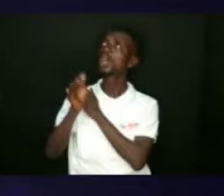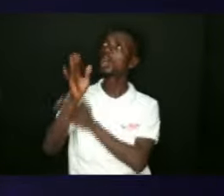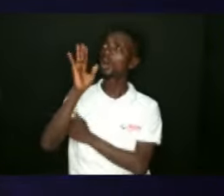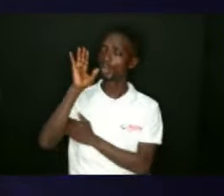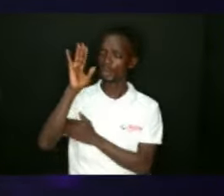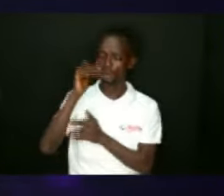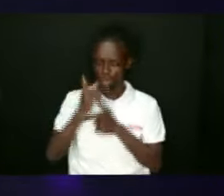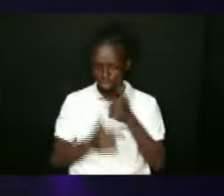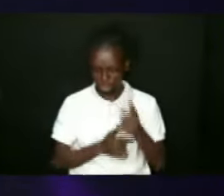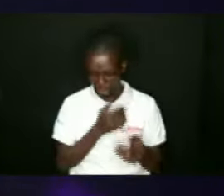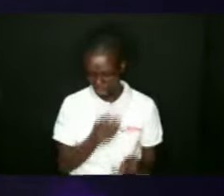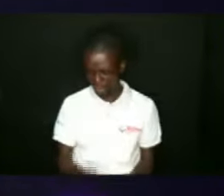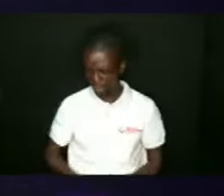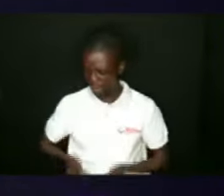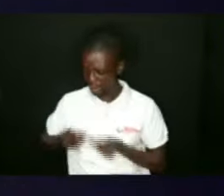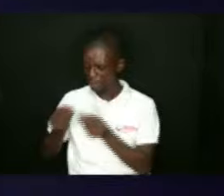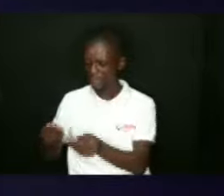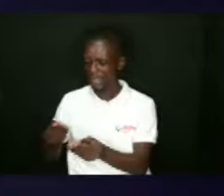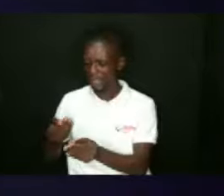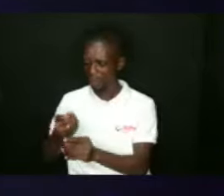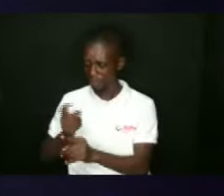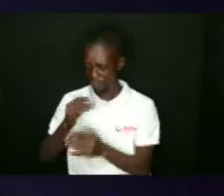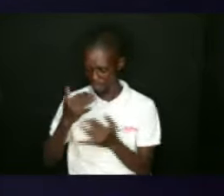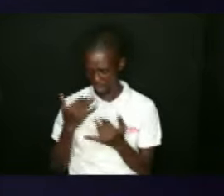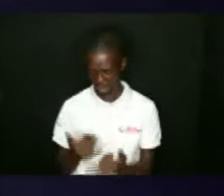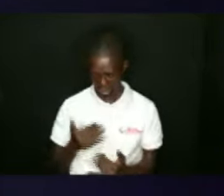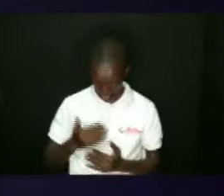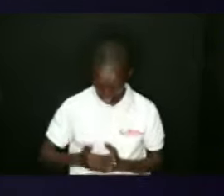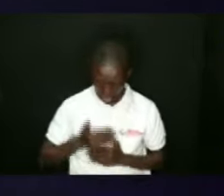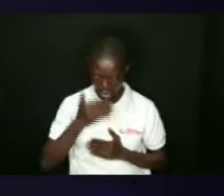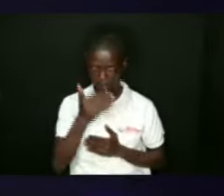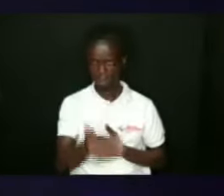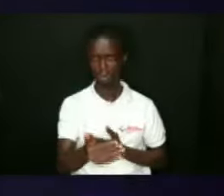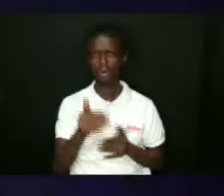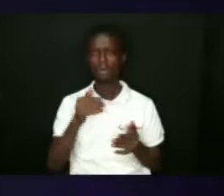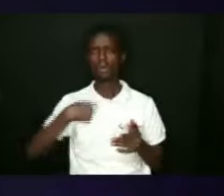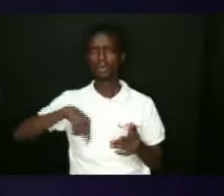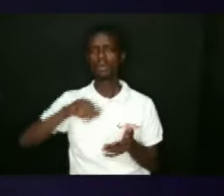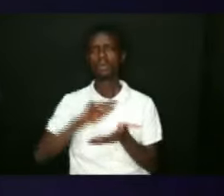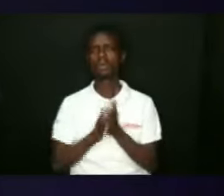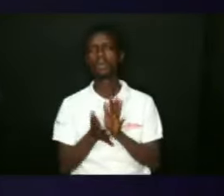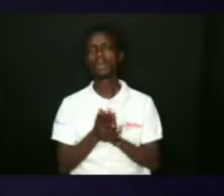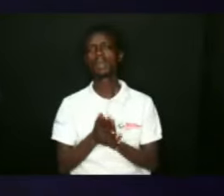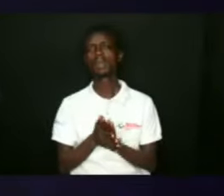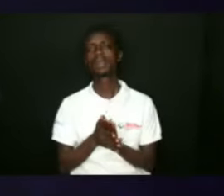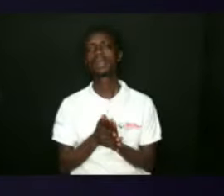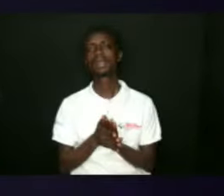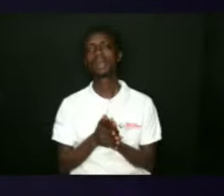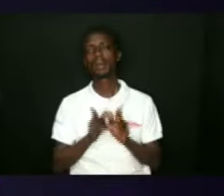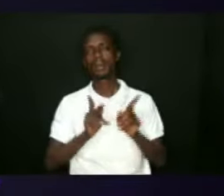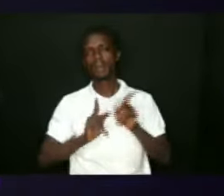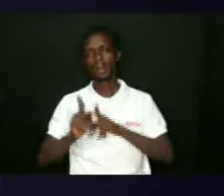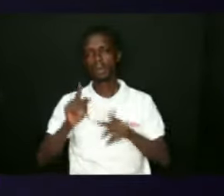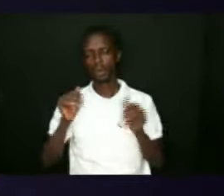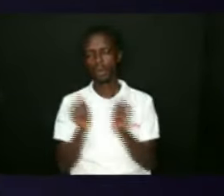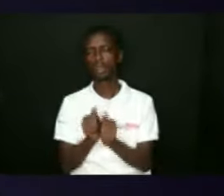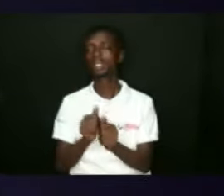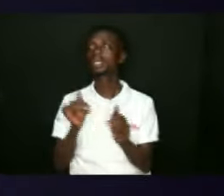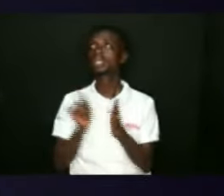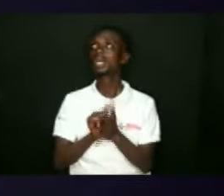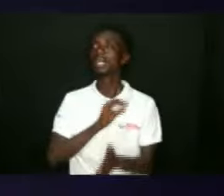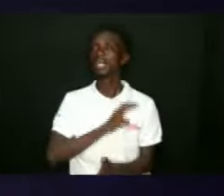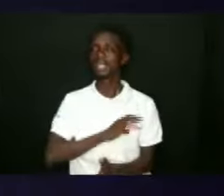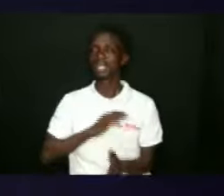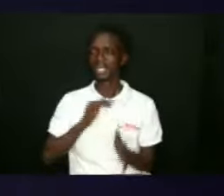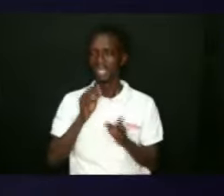unto us. And from now onwards, we shall be epitomes of these virtues, and that the